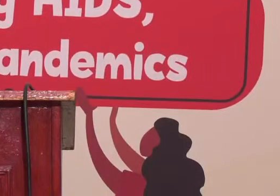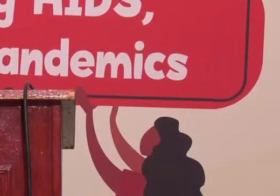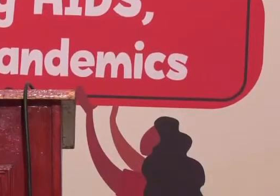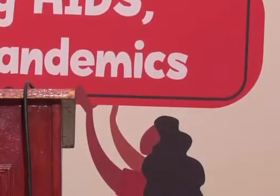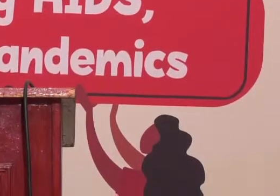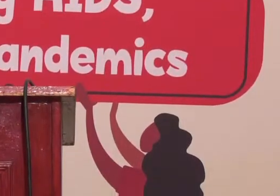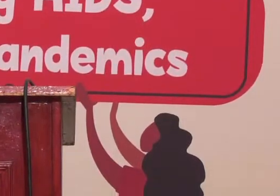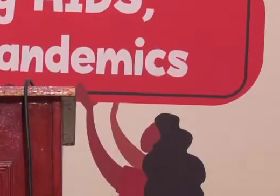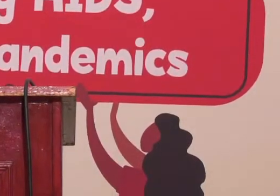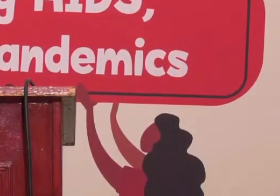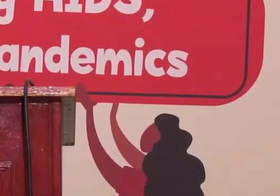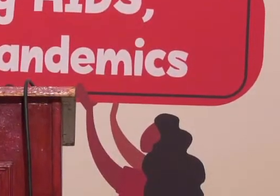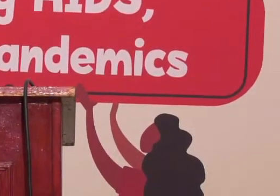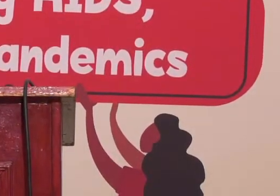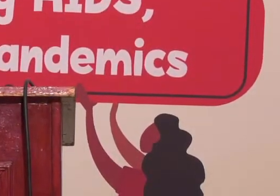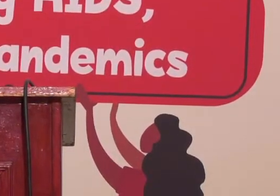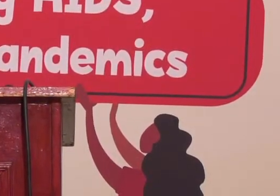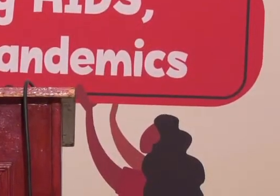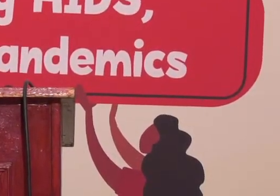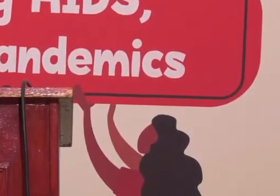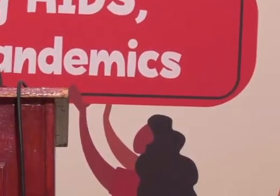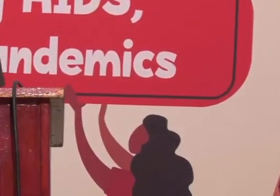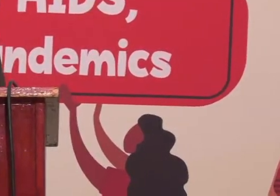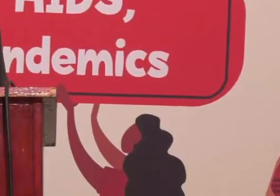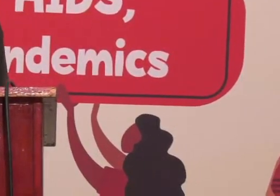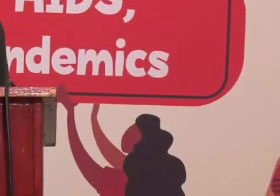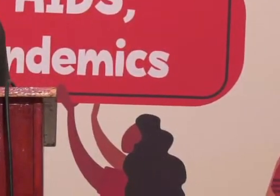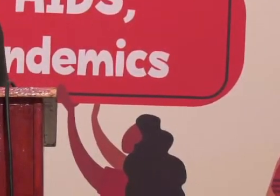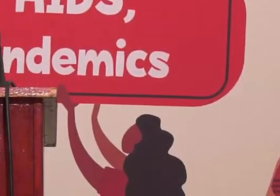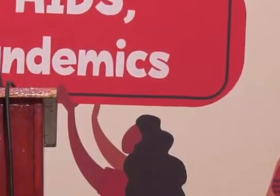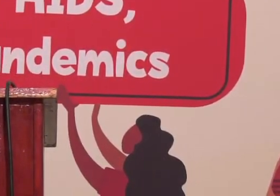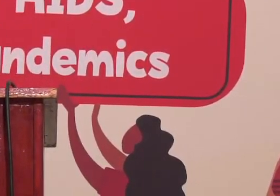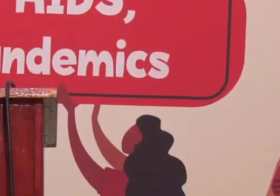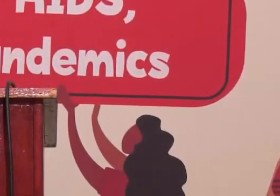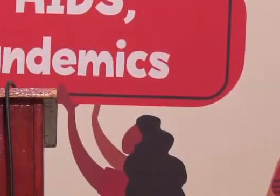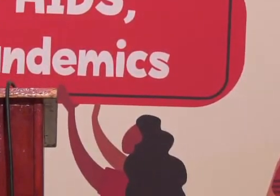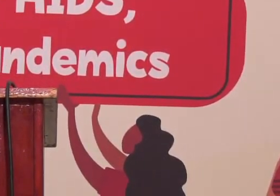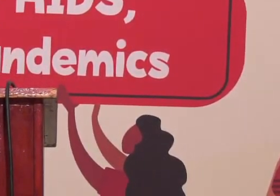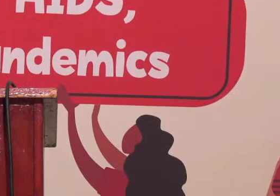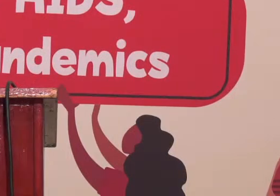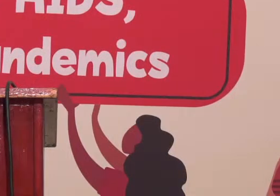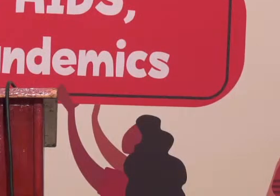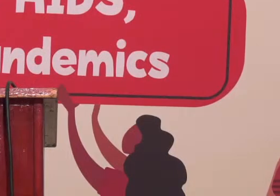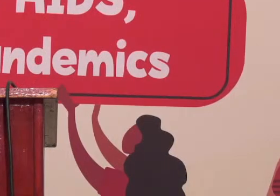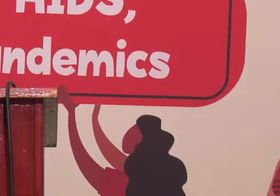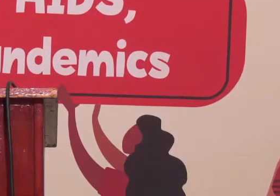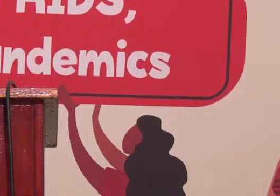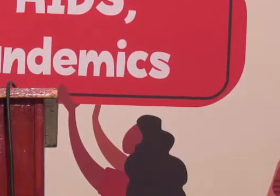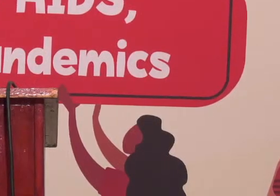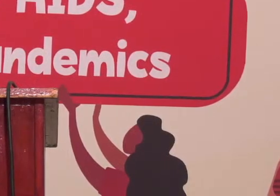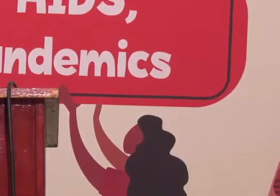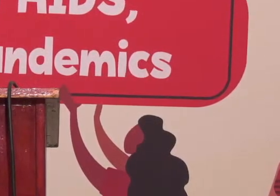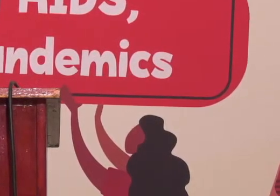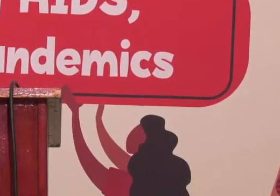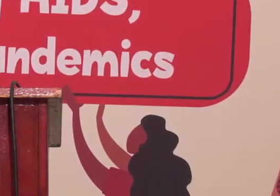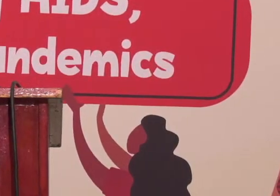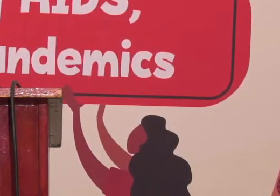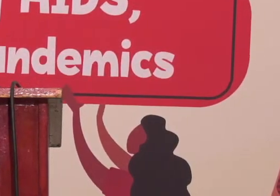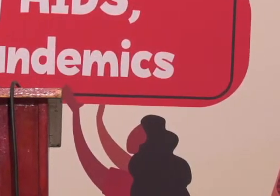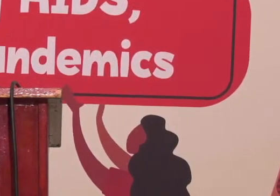haul. Anyone with a marathon, with a sprint capacity, you'll get tired and the thing is still